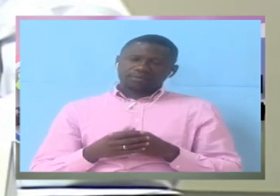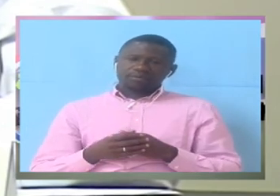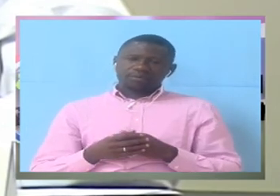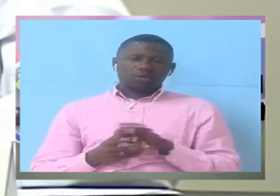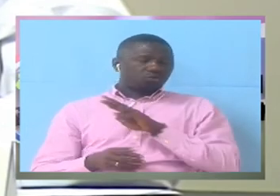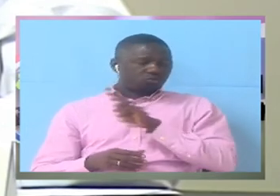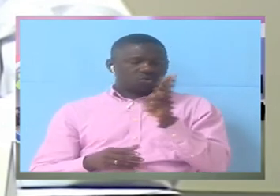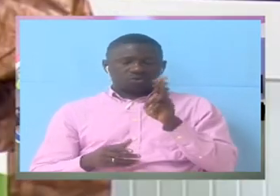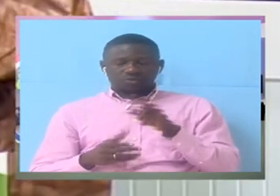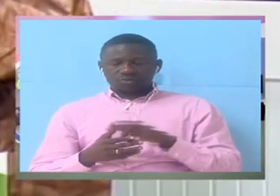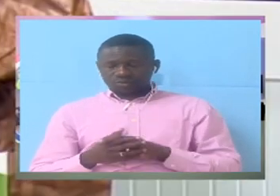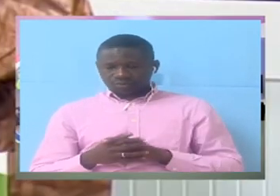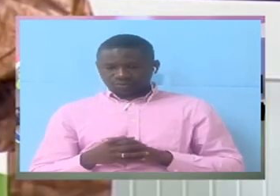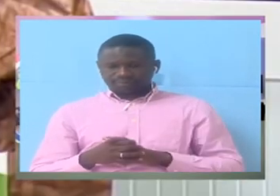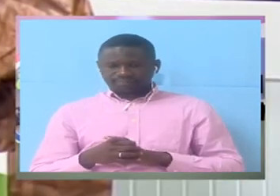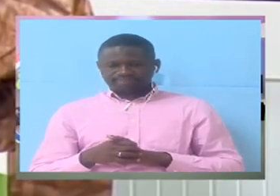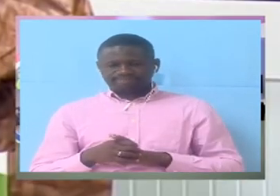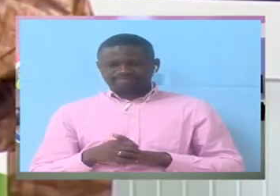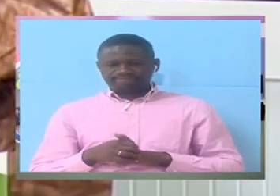No.